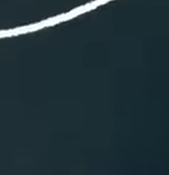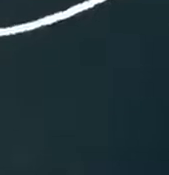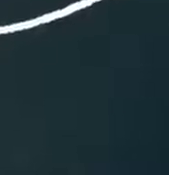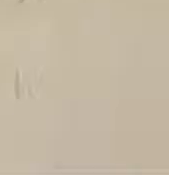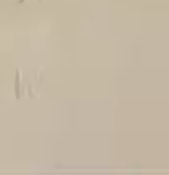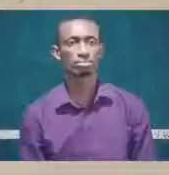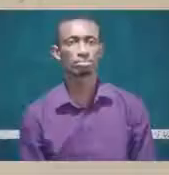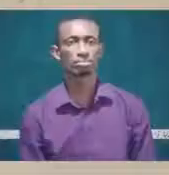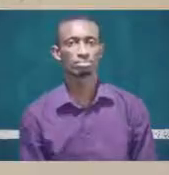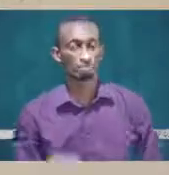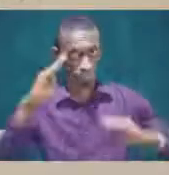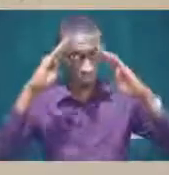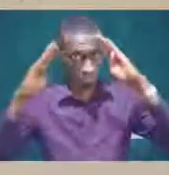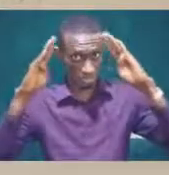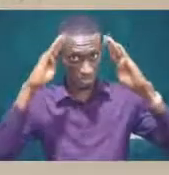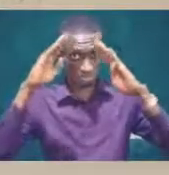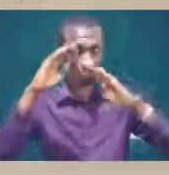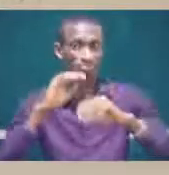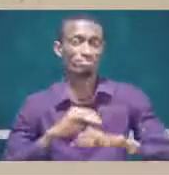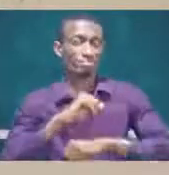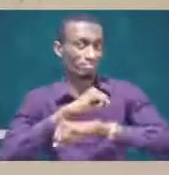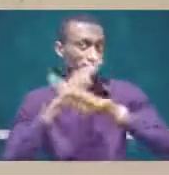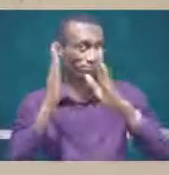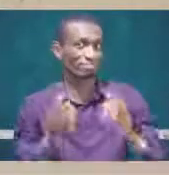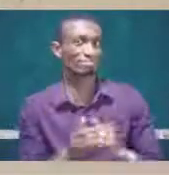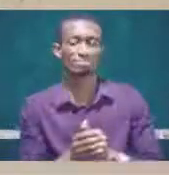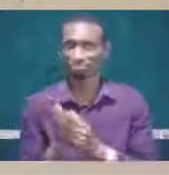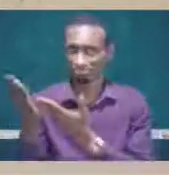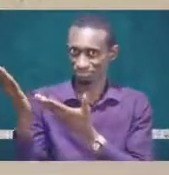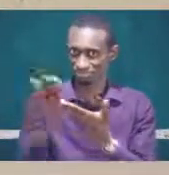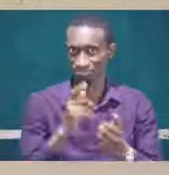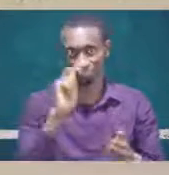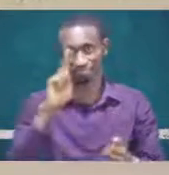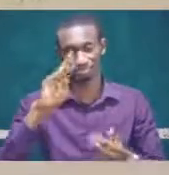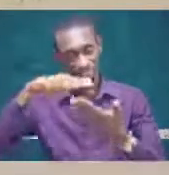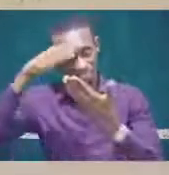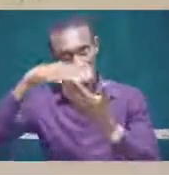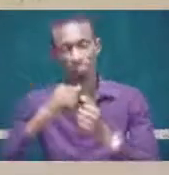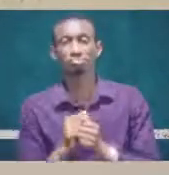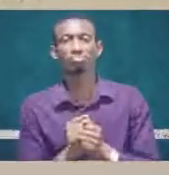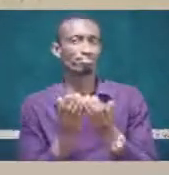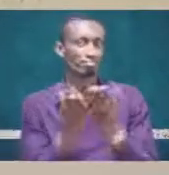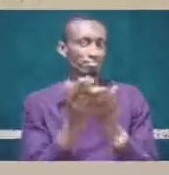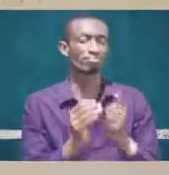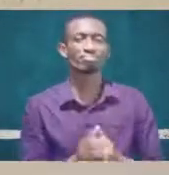Board. Hello viewers, welcome back again to the TV learning series.